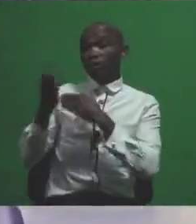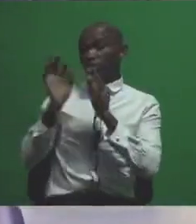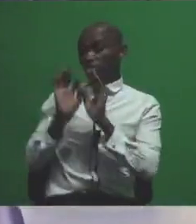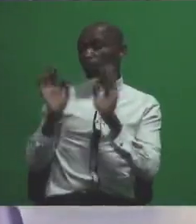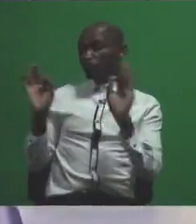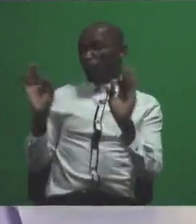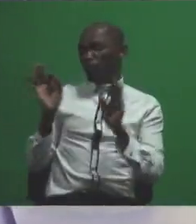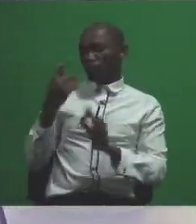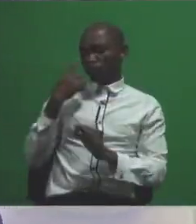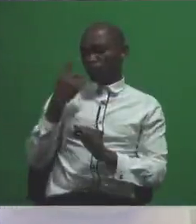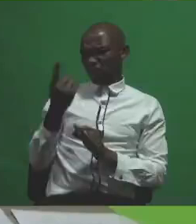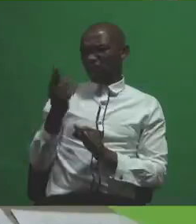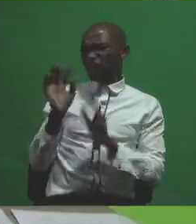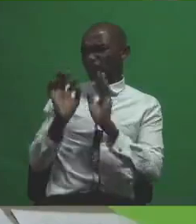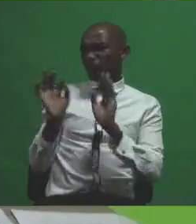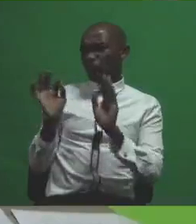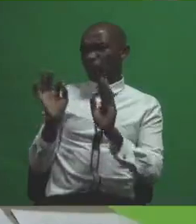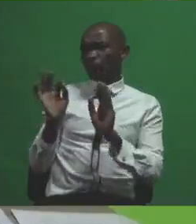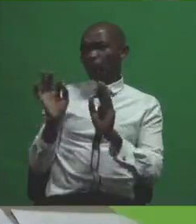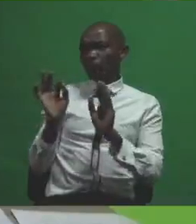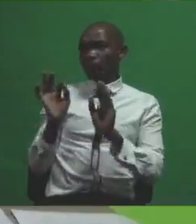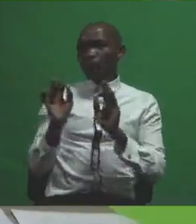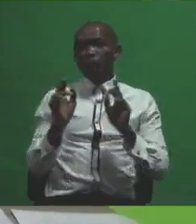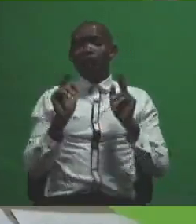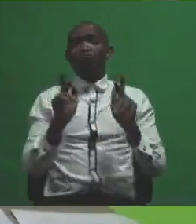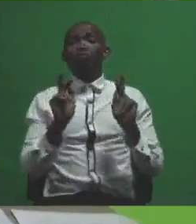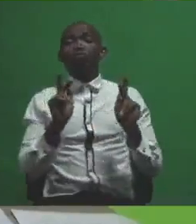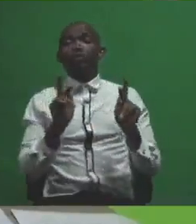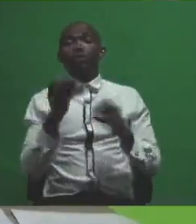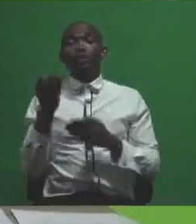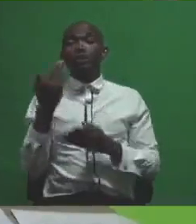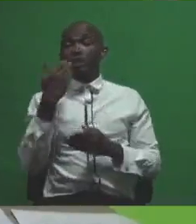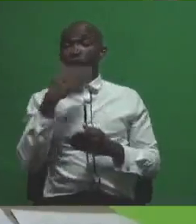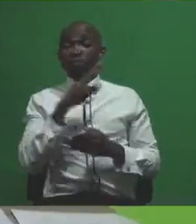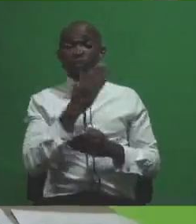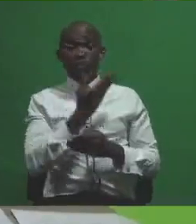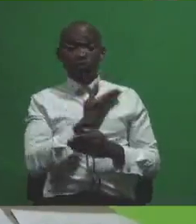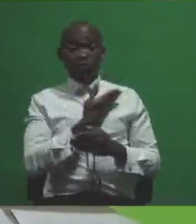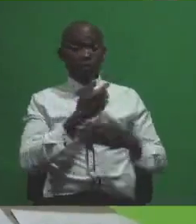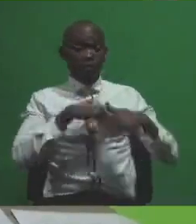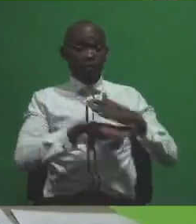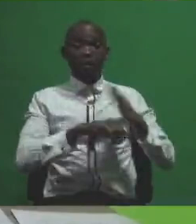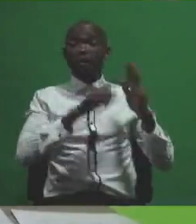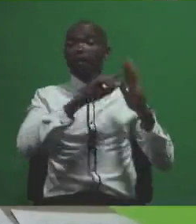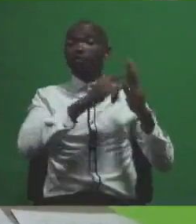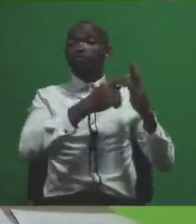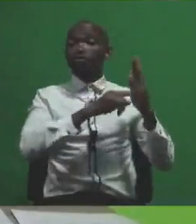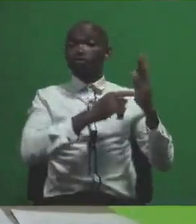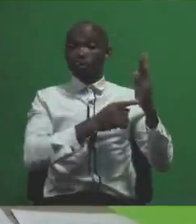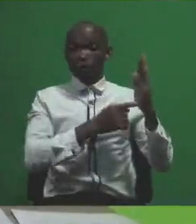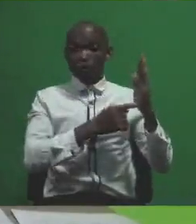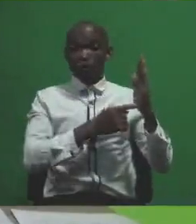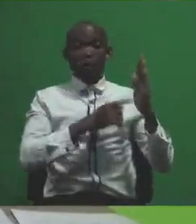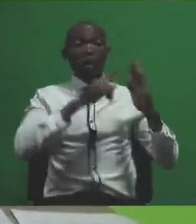well, you may see, obviously, there are importance of the rule. And